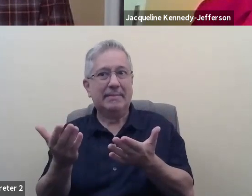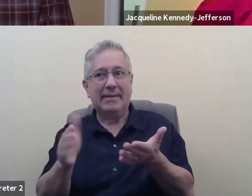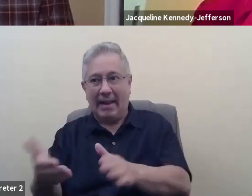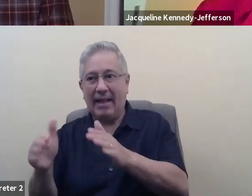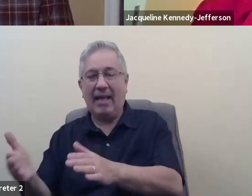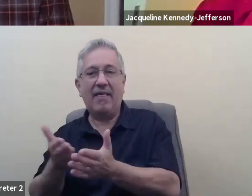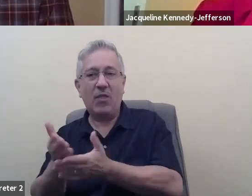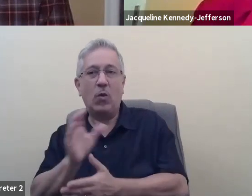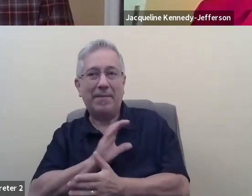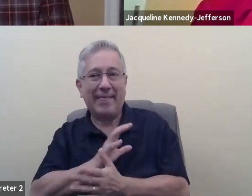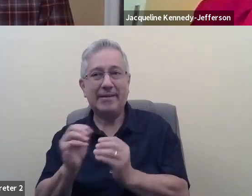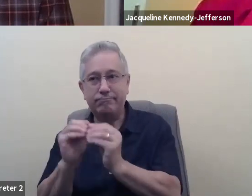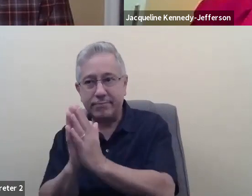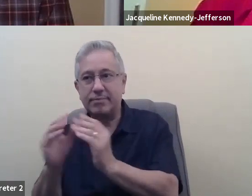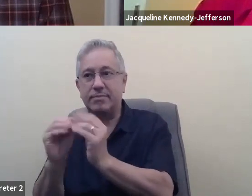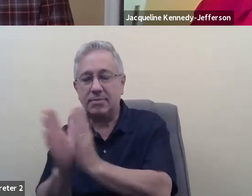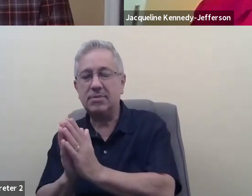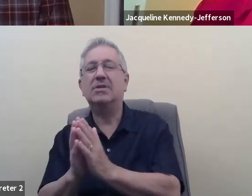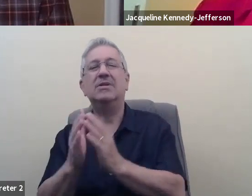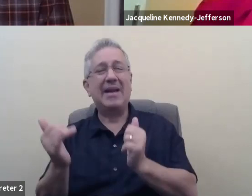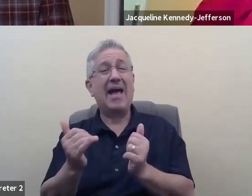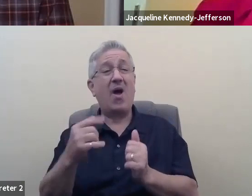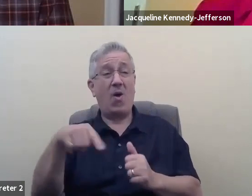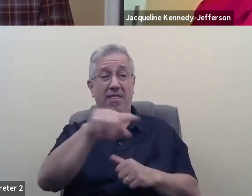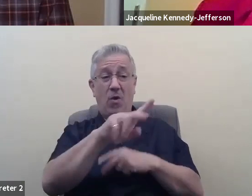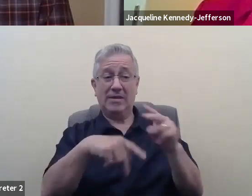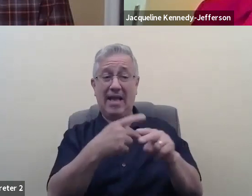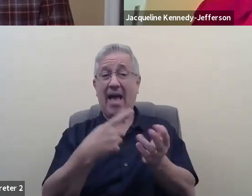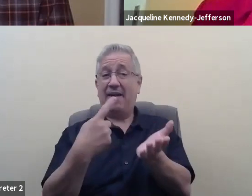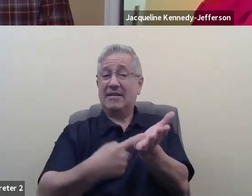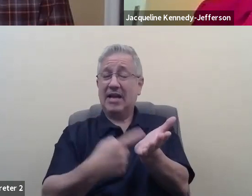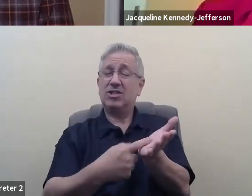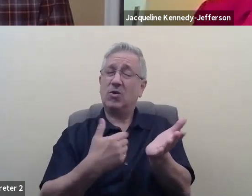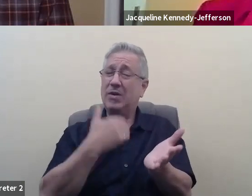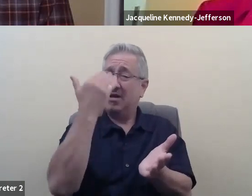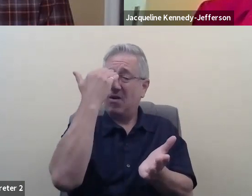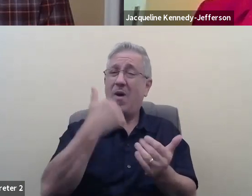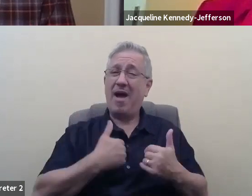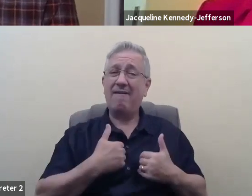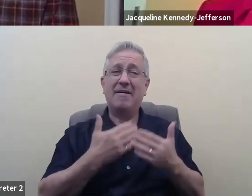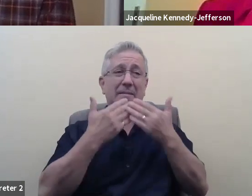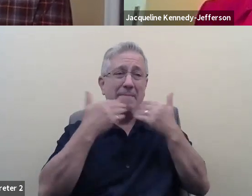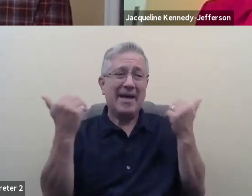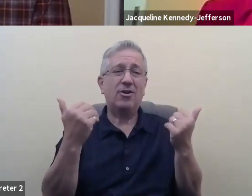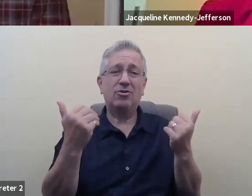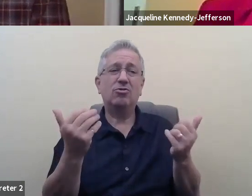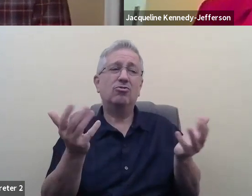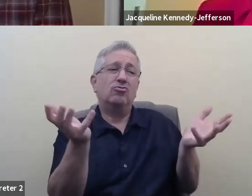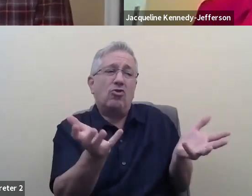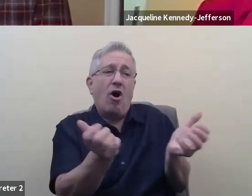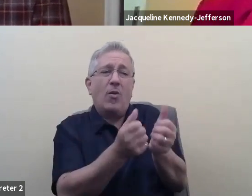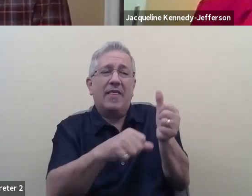so during these conversations, we really talked about, addressing those social determinants of health in our entirety, right? Systematic